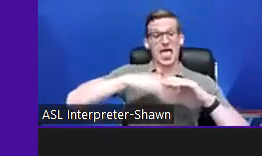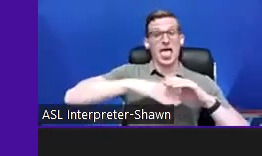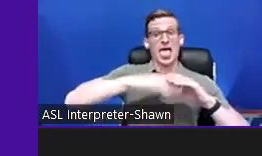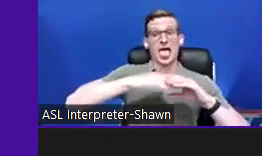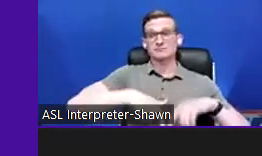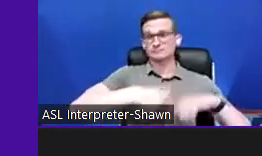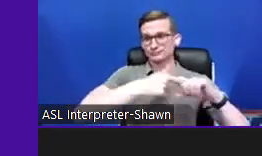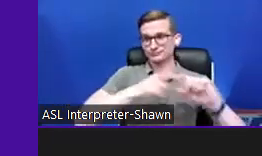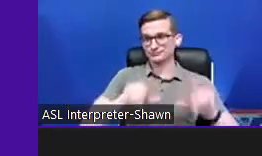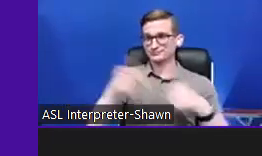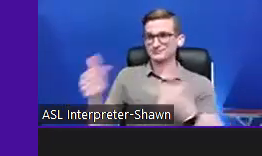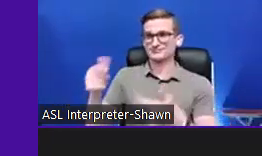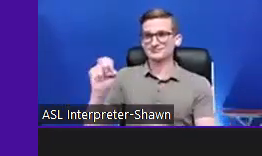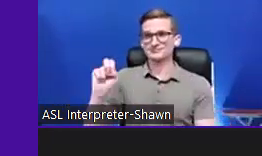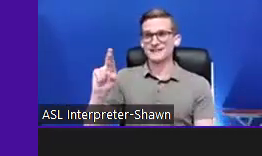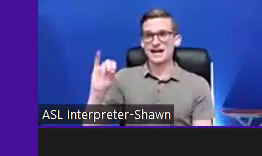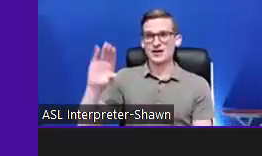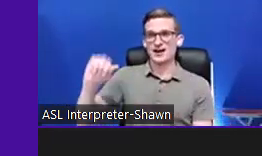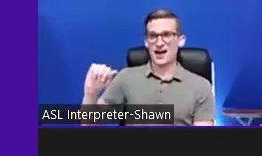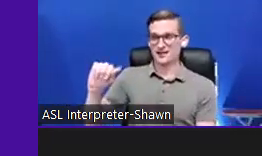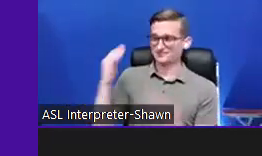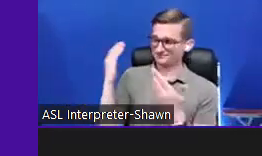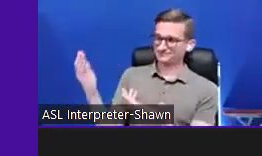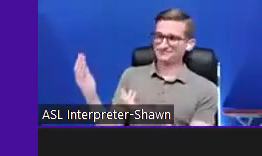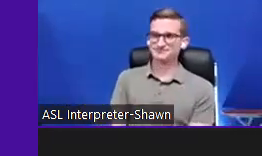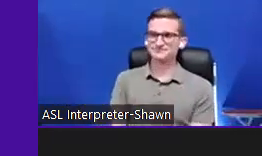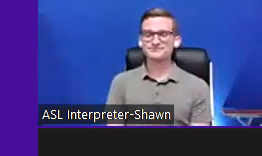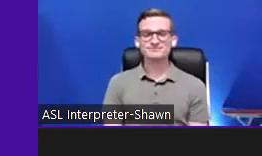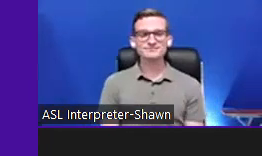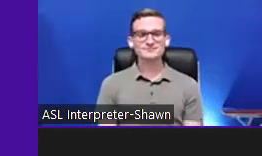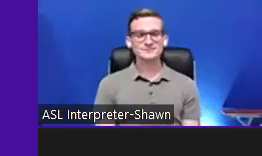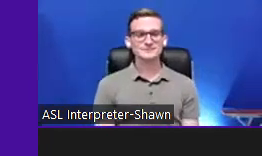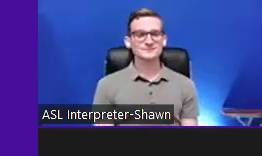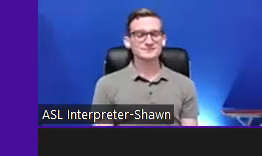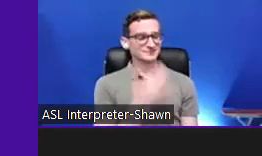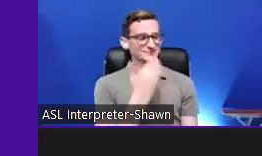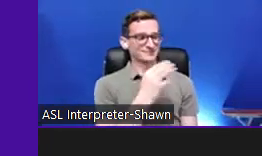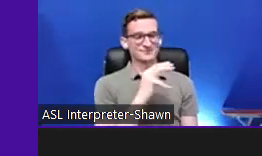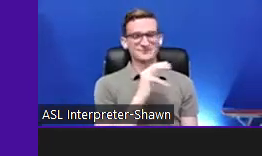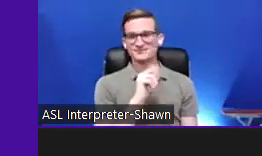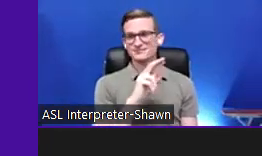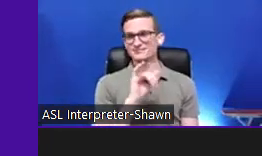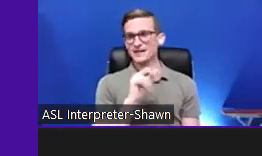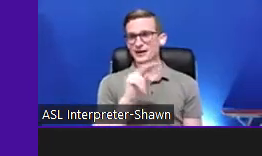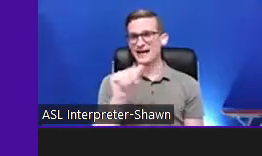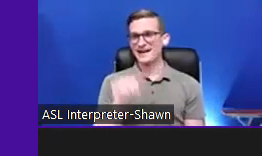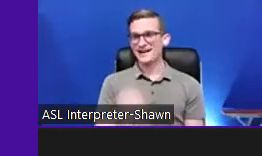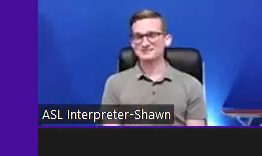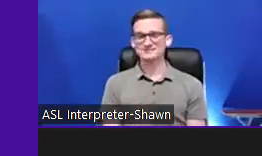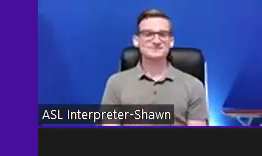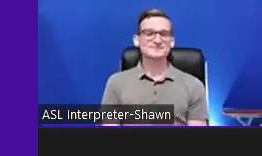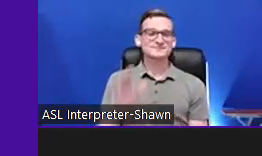I will go ahead and hand it over to Erica here. Thanks, Mariana. Yeah, so